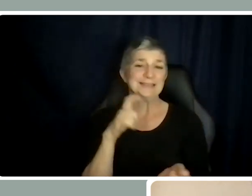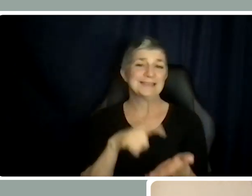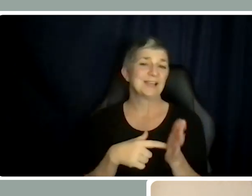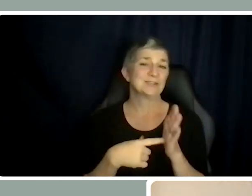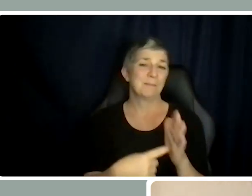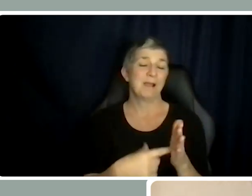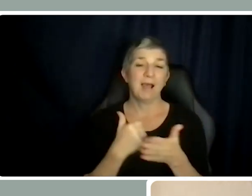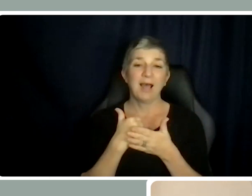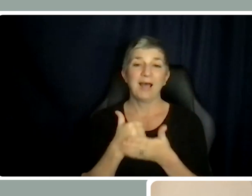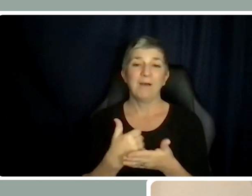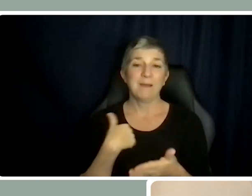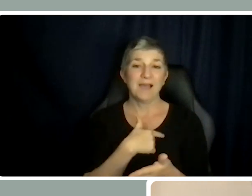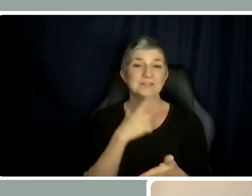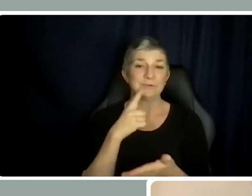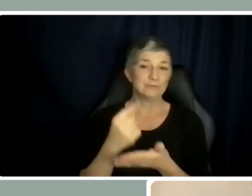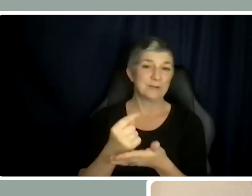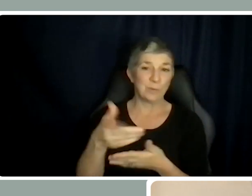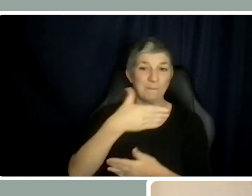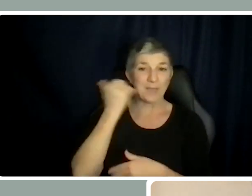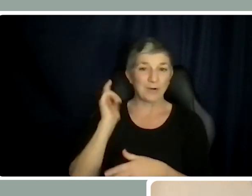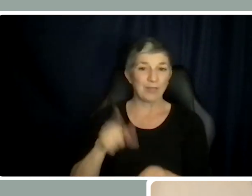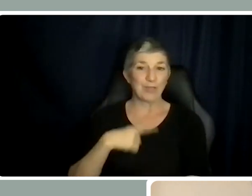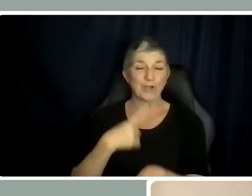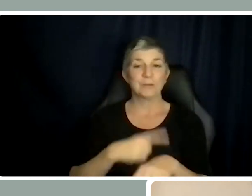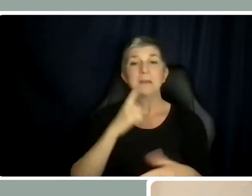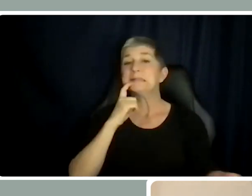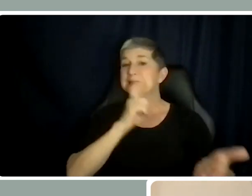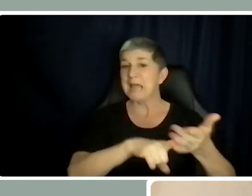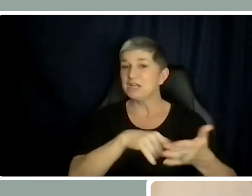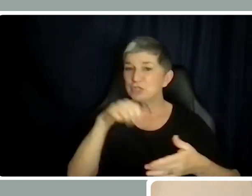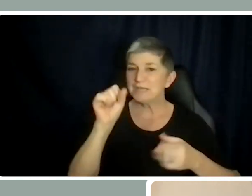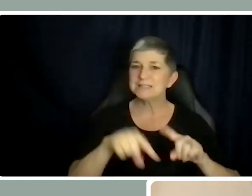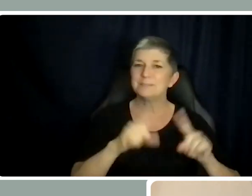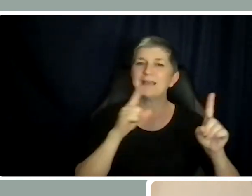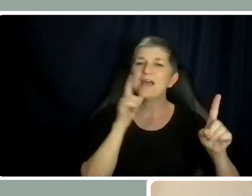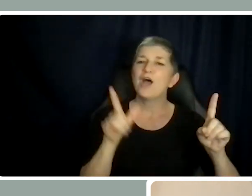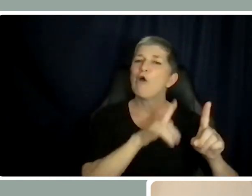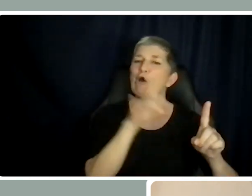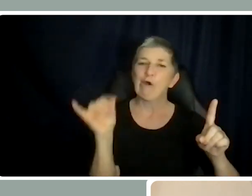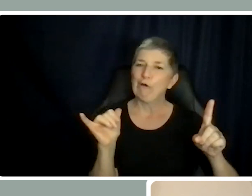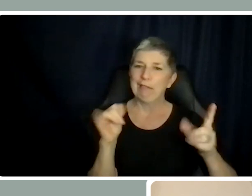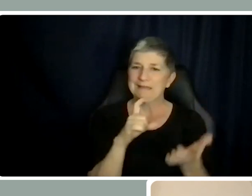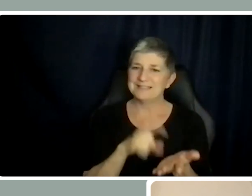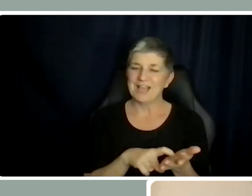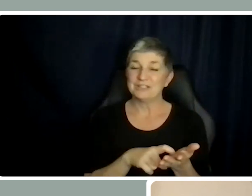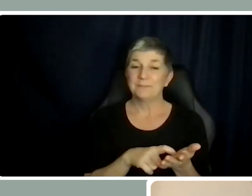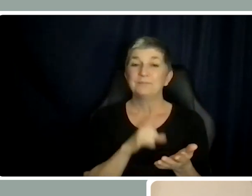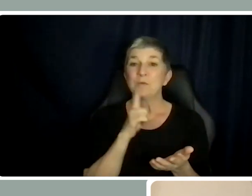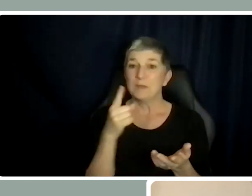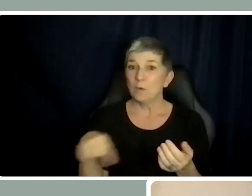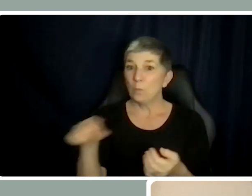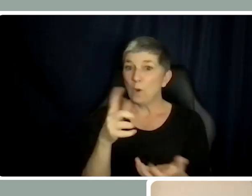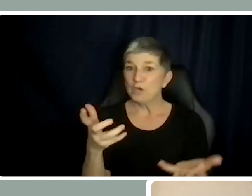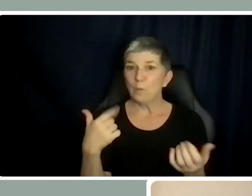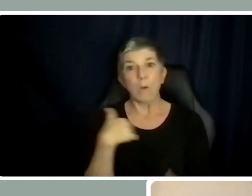us treat you better in the long term. So they're detection markers, but they're not early detection markers. What you really want, what